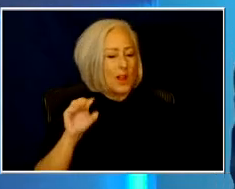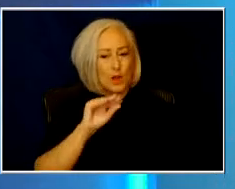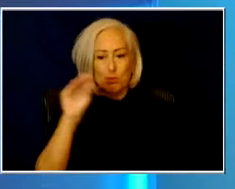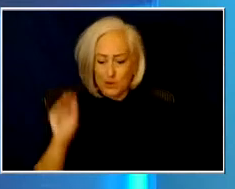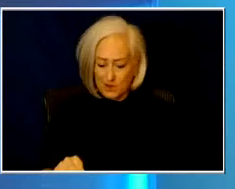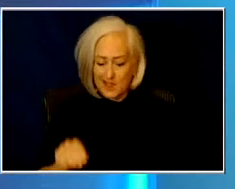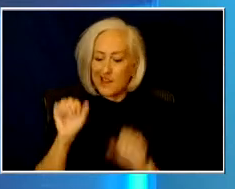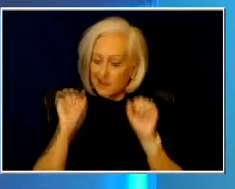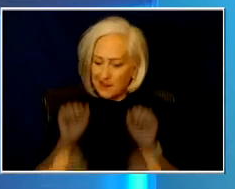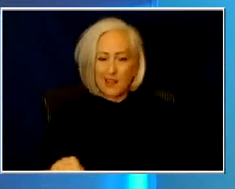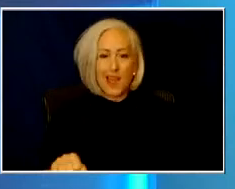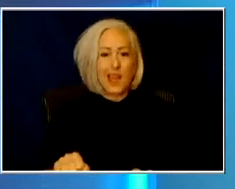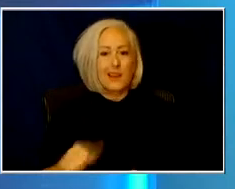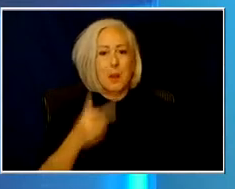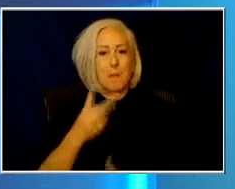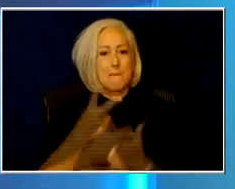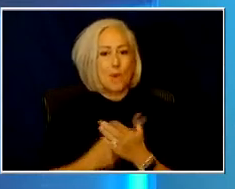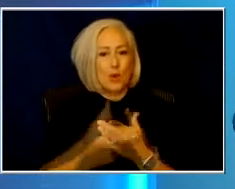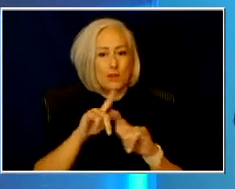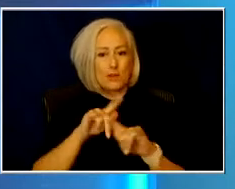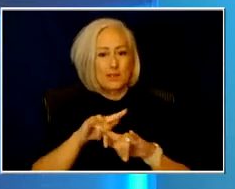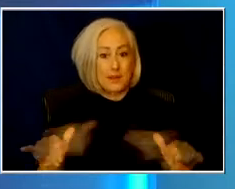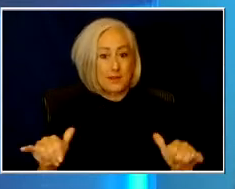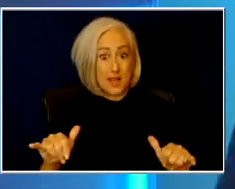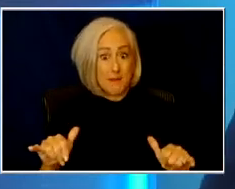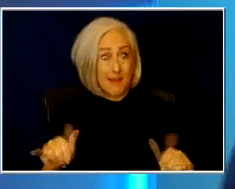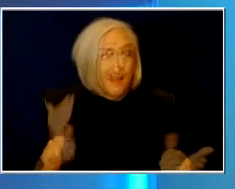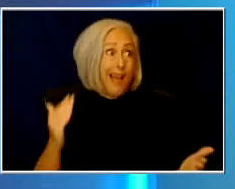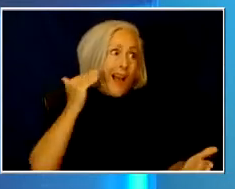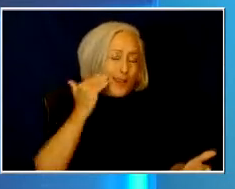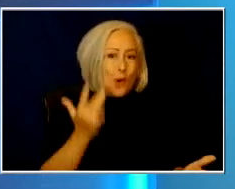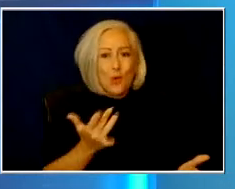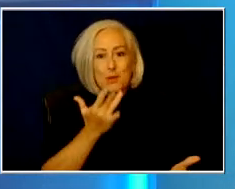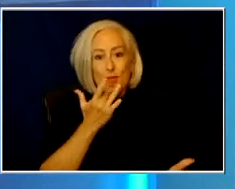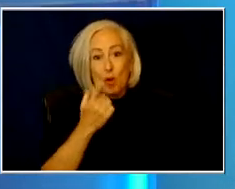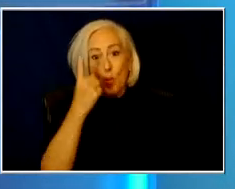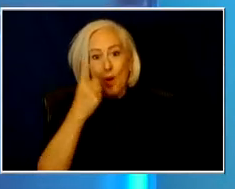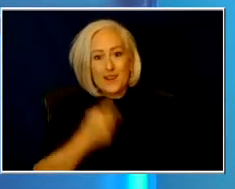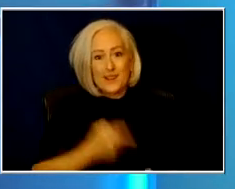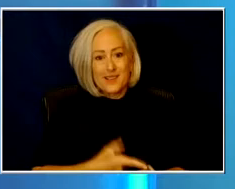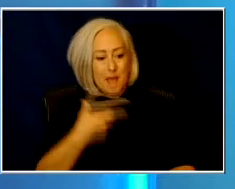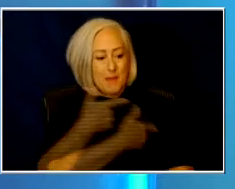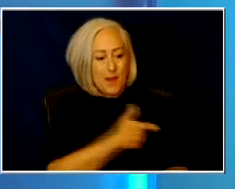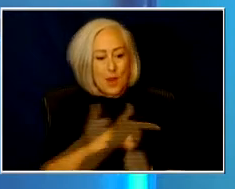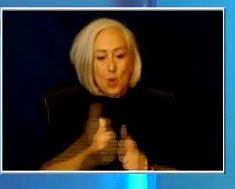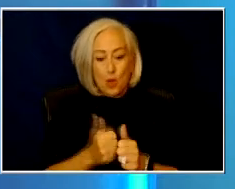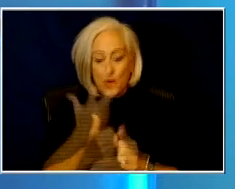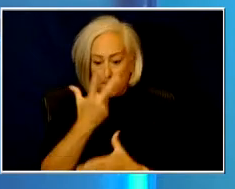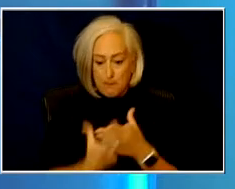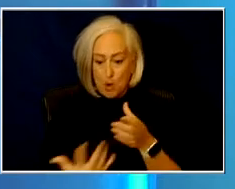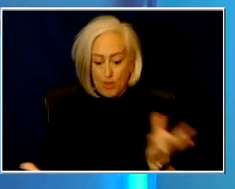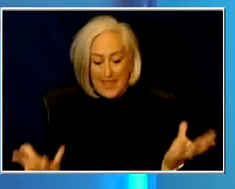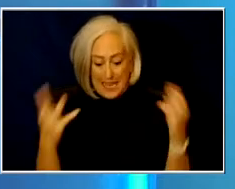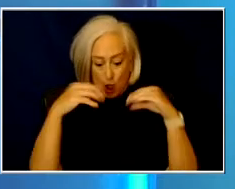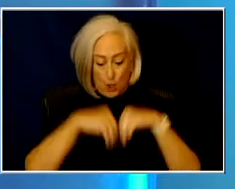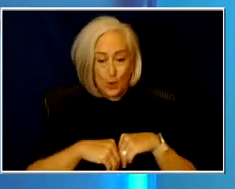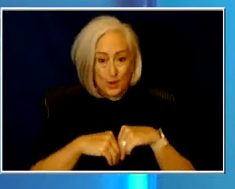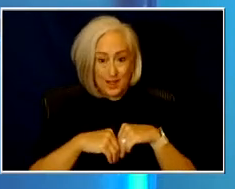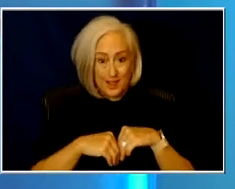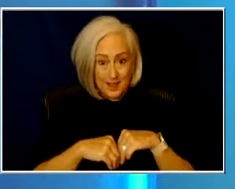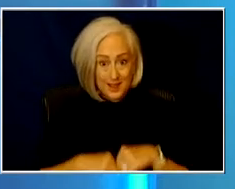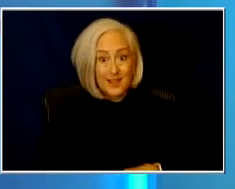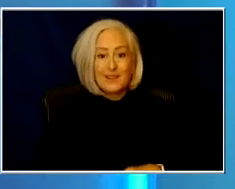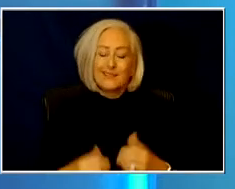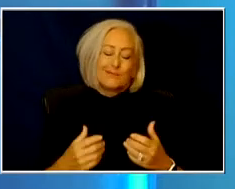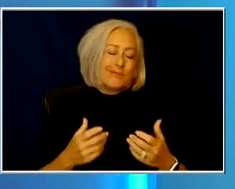I think we'd all like if they're one injection but we haven't got there yet maybe that'll come in the future so yeah it's not to get two two needle Jabs nobody wants